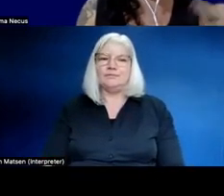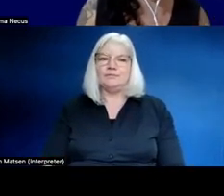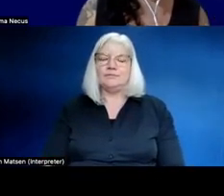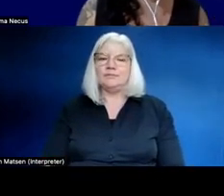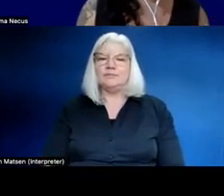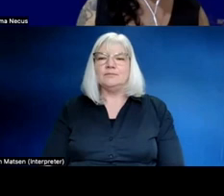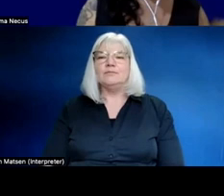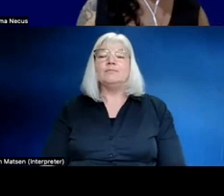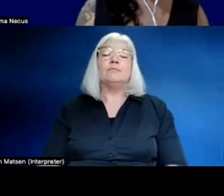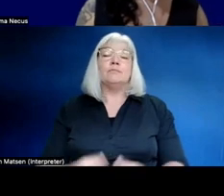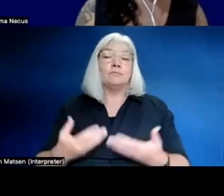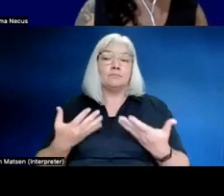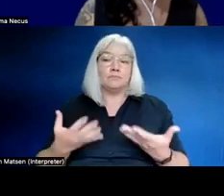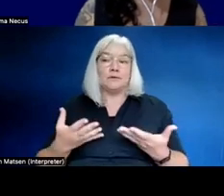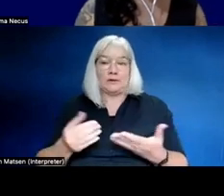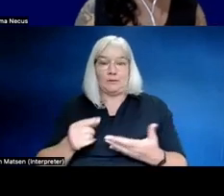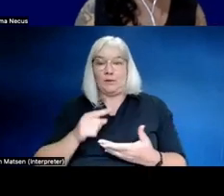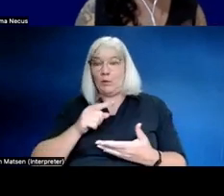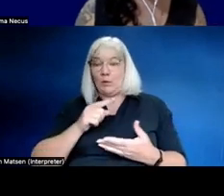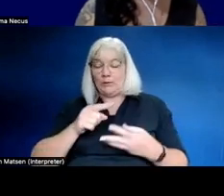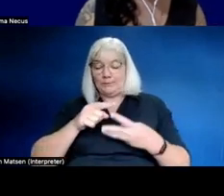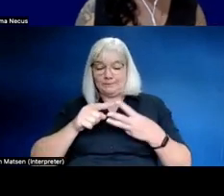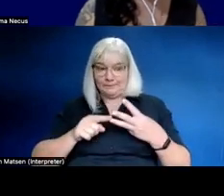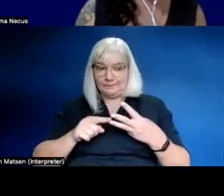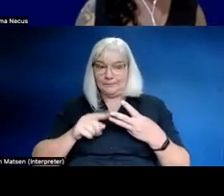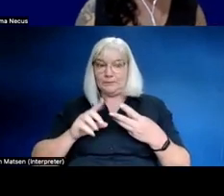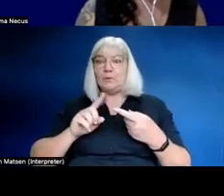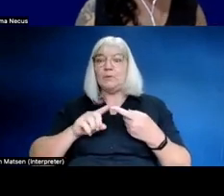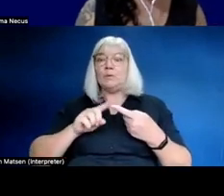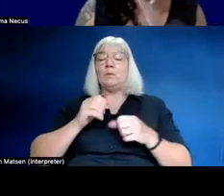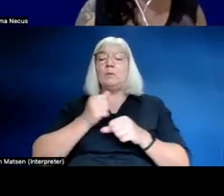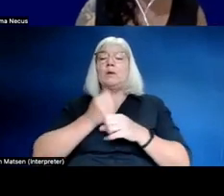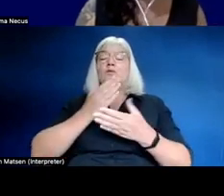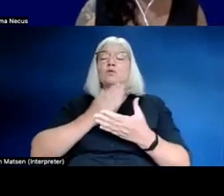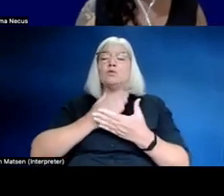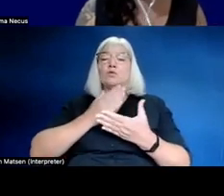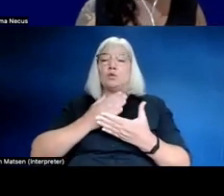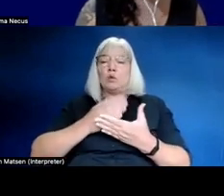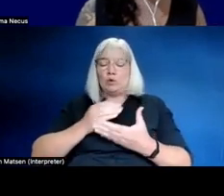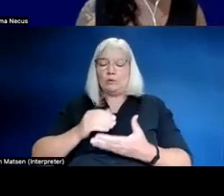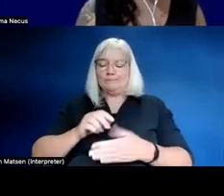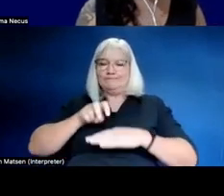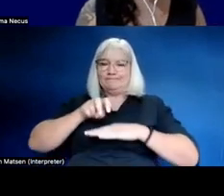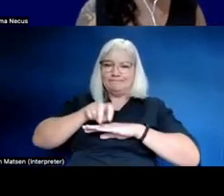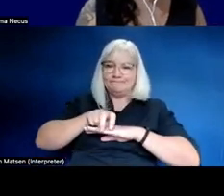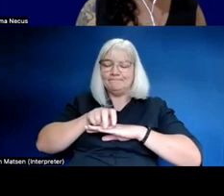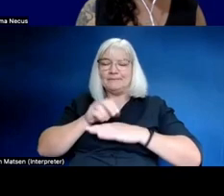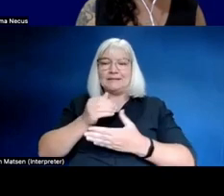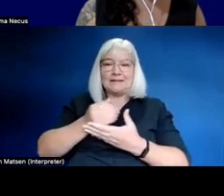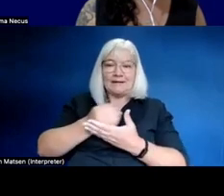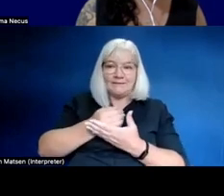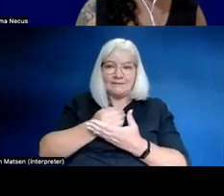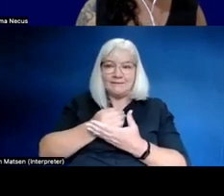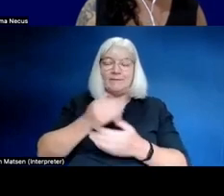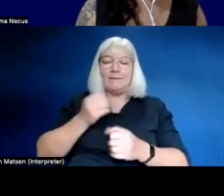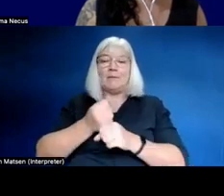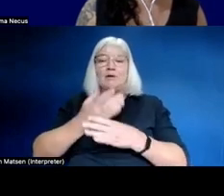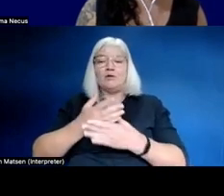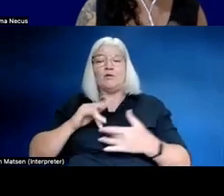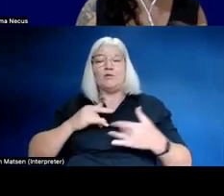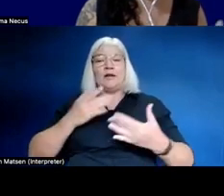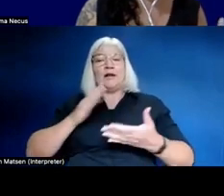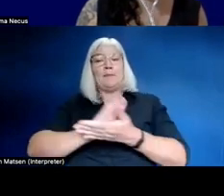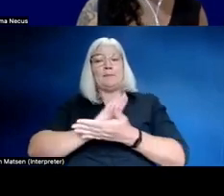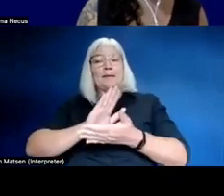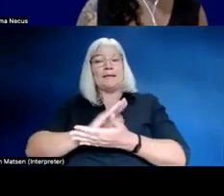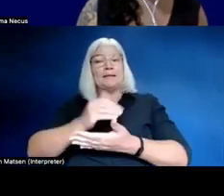So as I said, with Bella, the key strategies were looking at positioning, making a chair a happy place for her to eat and drink in, because for